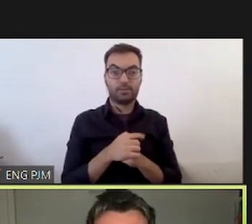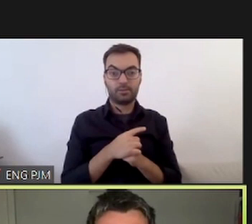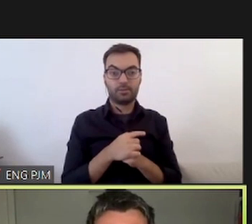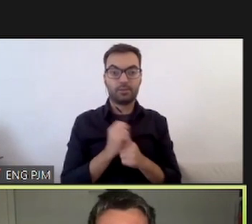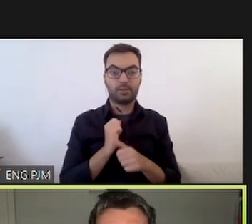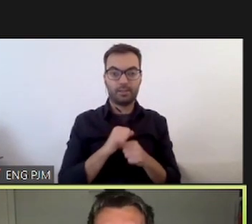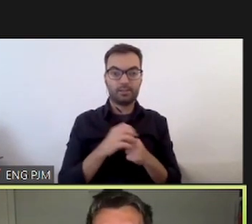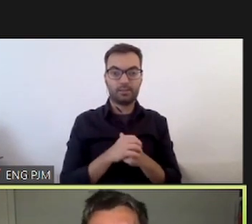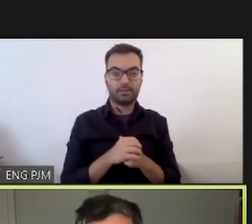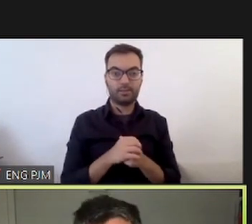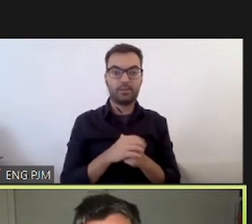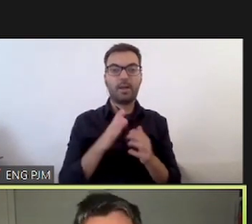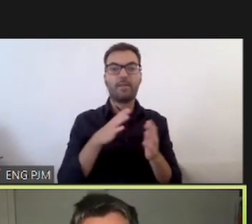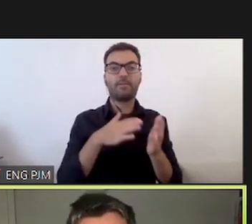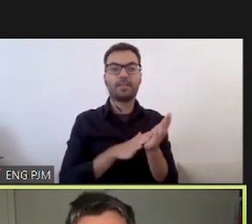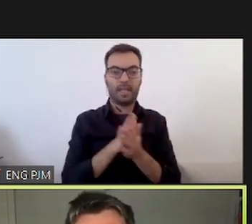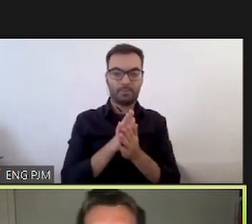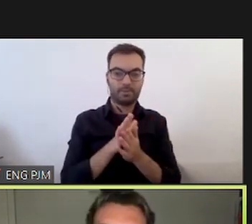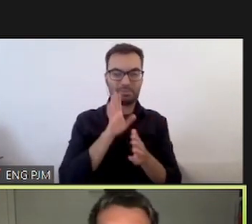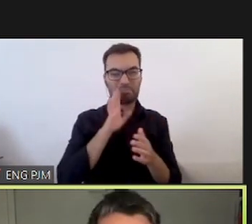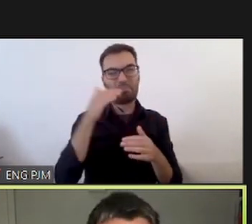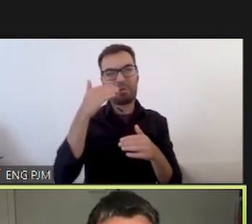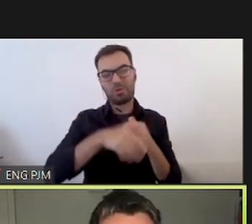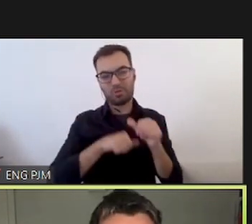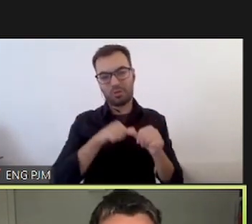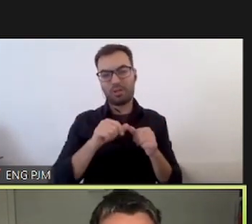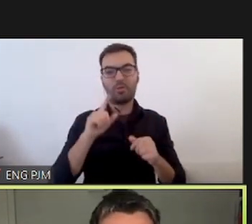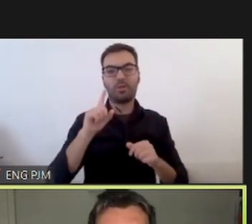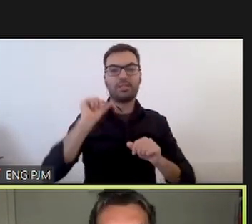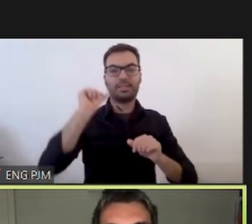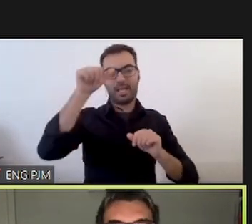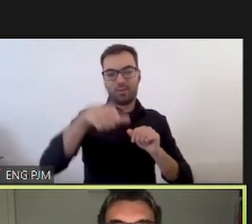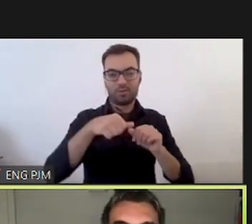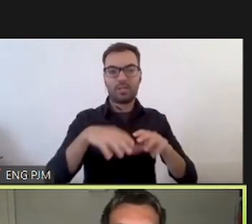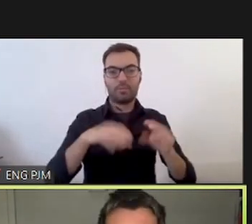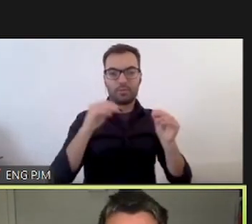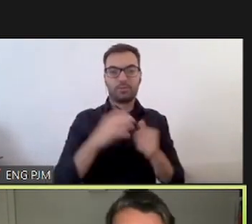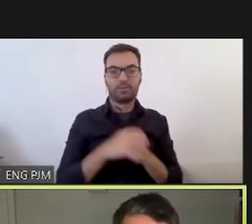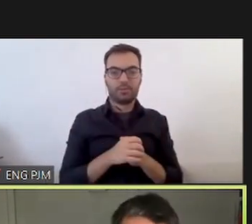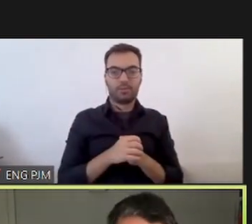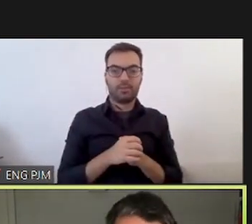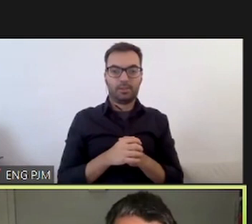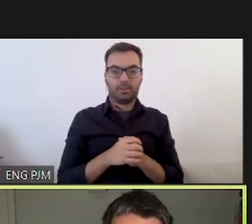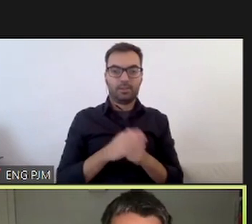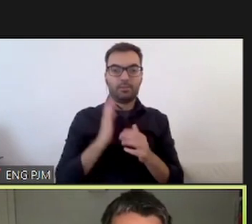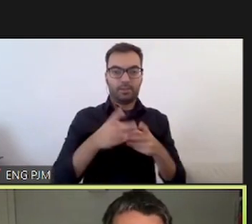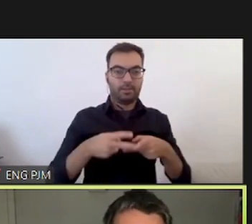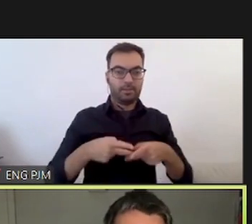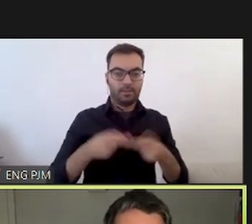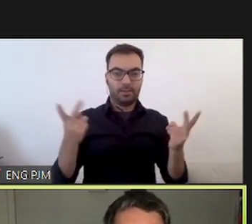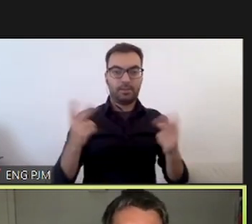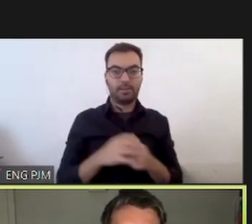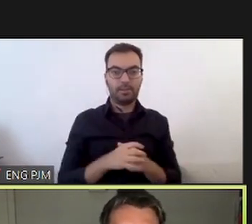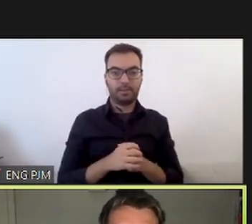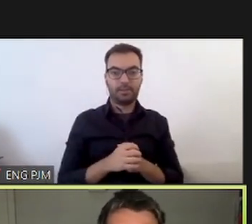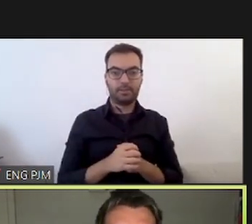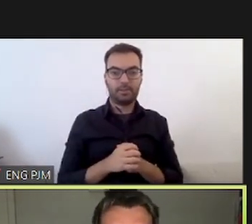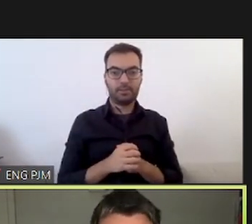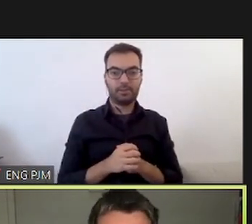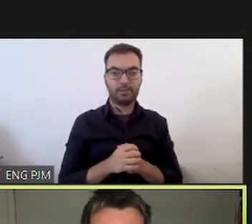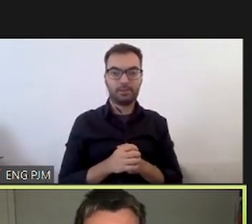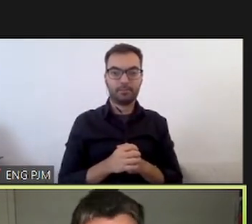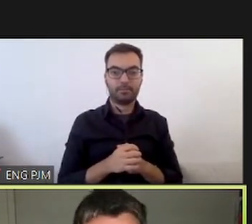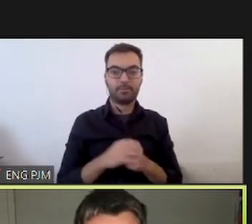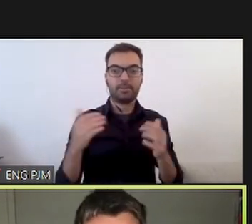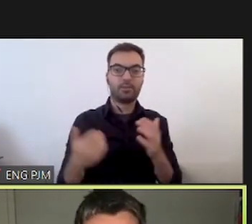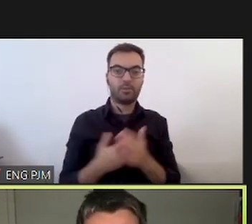May, probably in the end of this year or the beginning of the next one. This will be released. So there will be a new